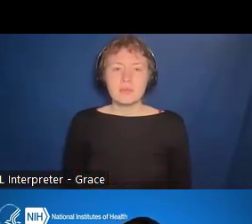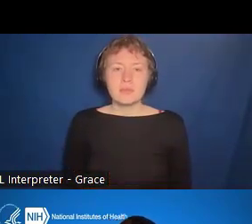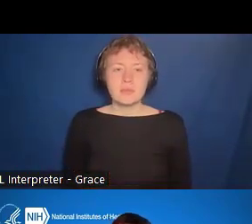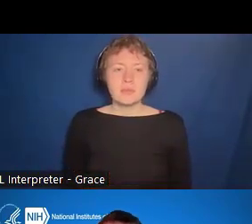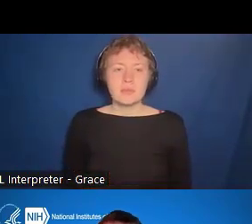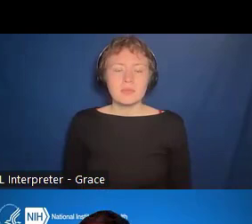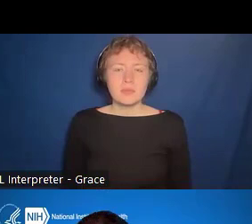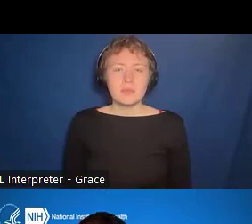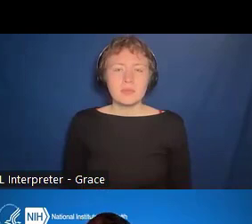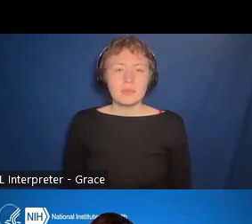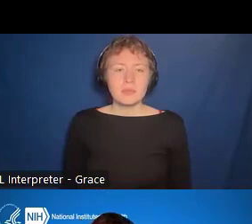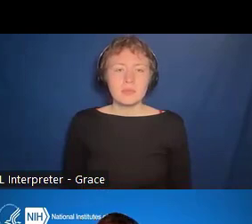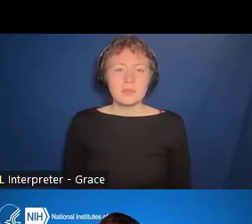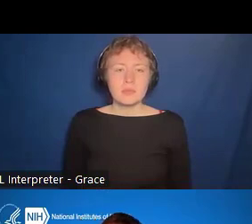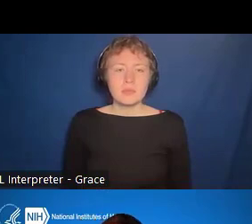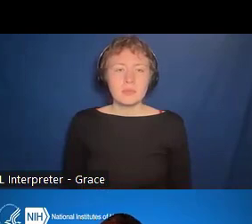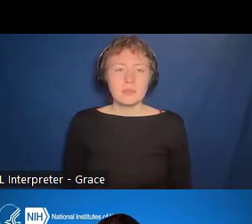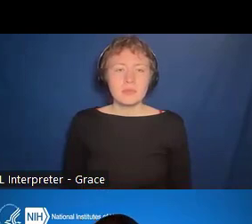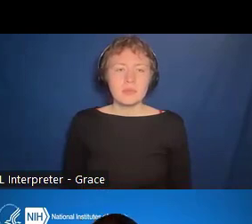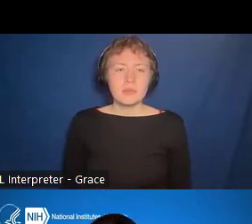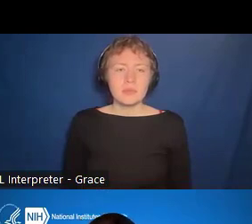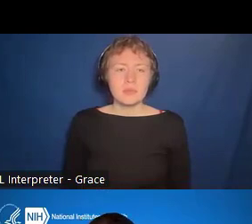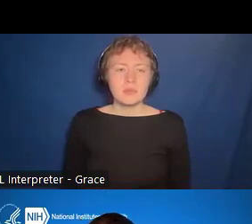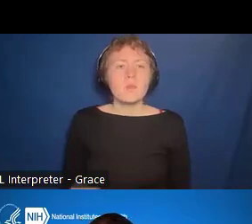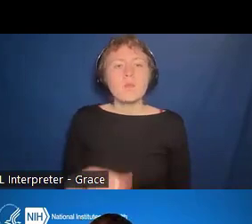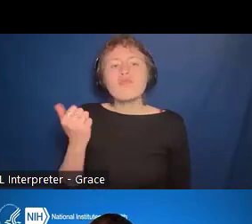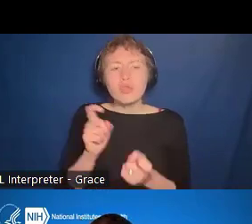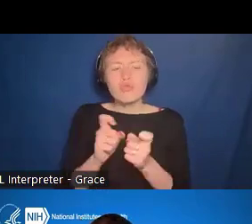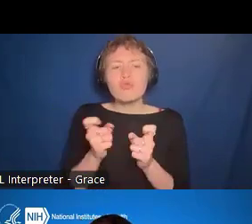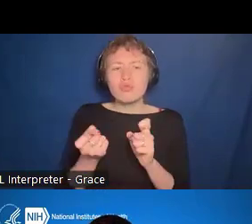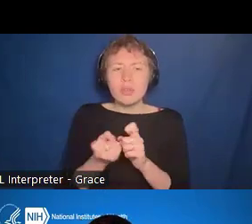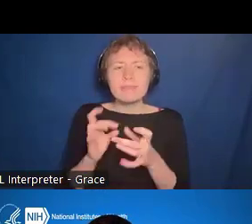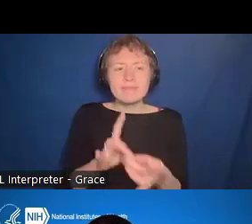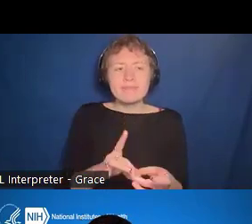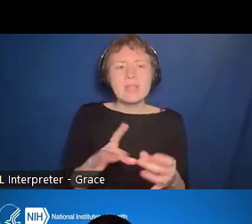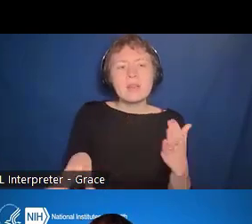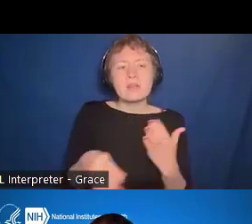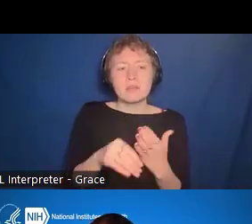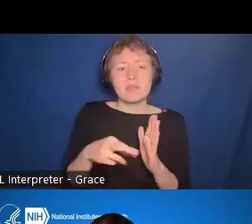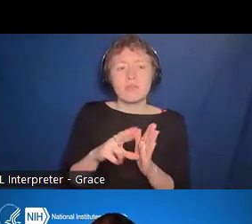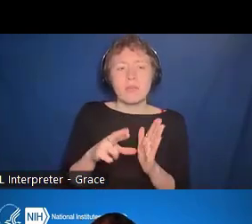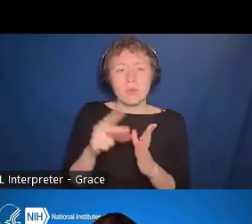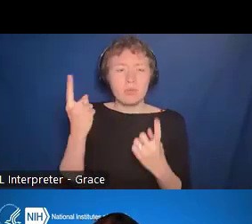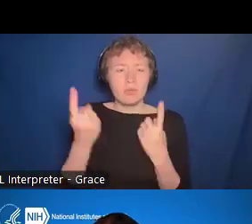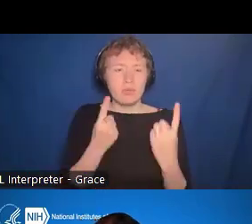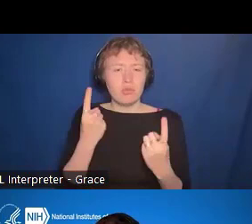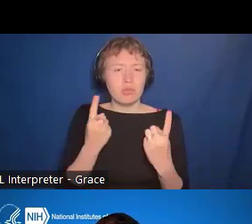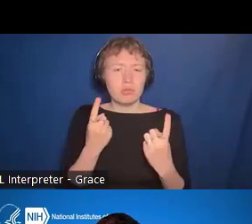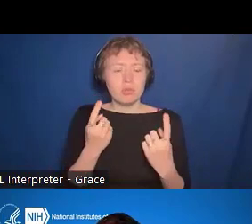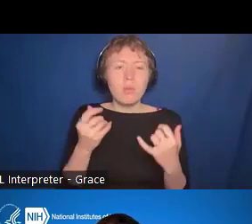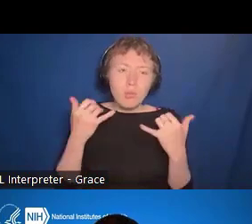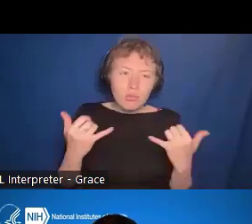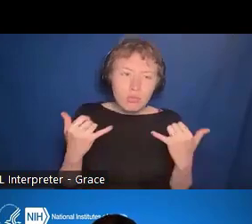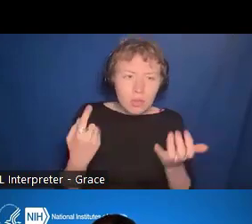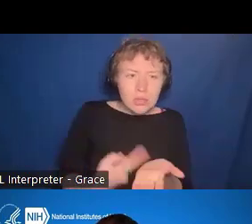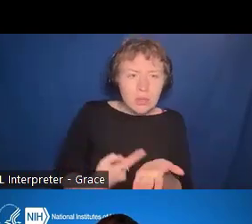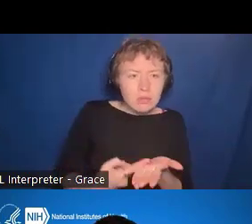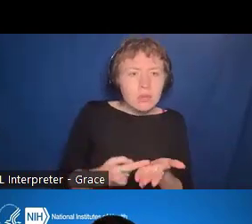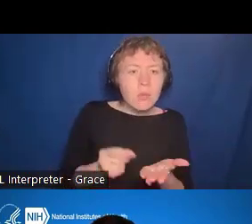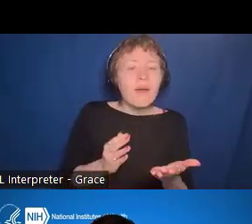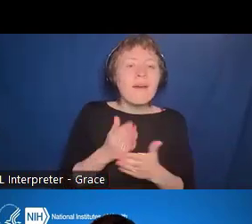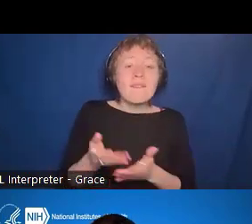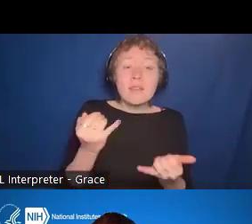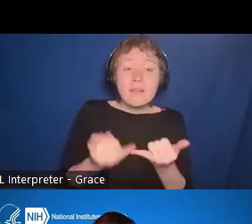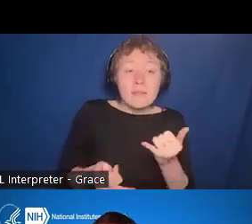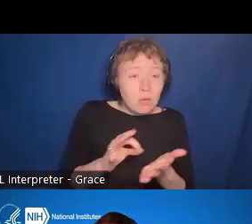So another change has to do with the additional review considerations. These are just, currently discussed after final score. They don't affect